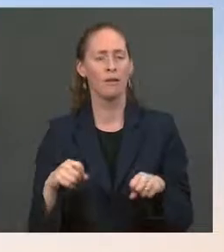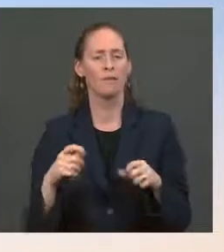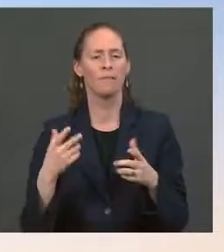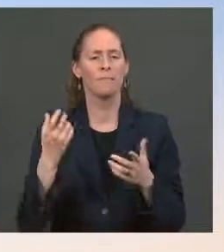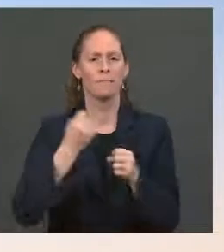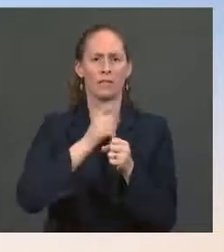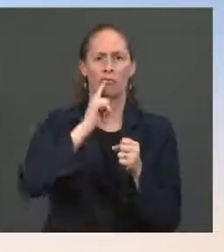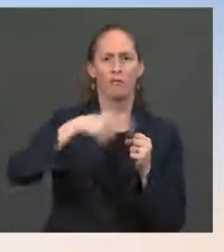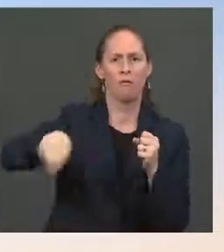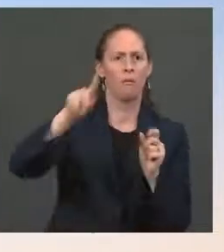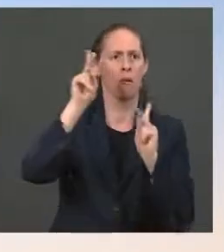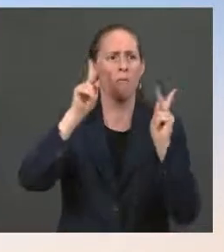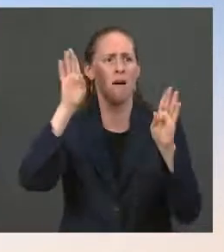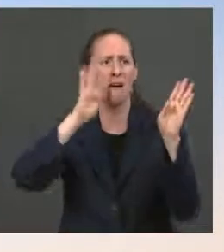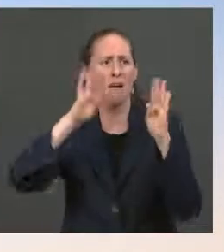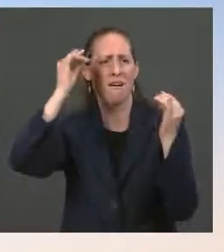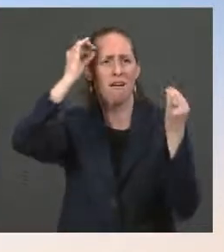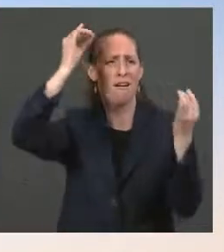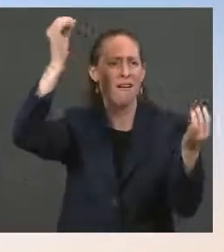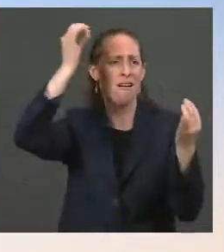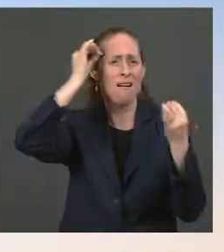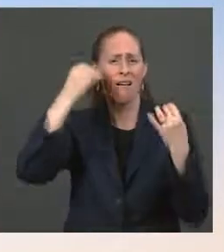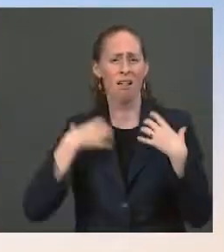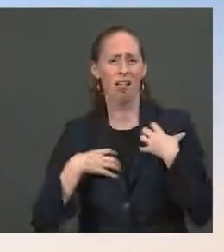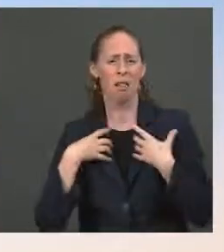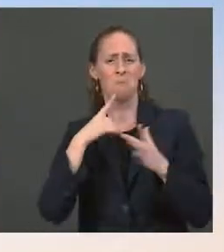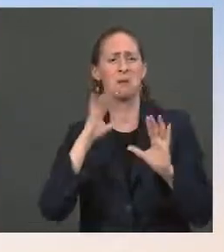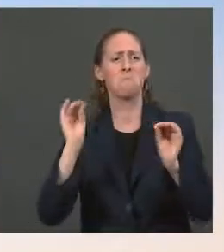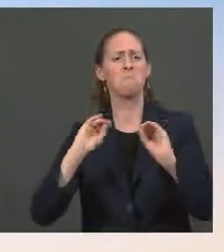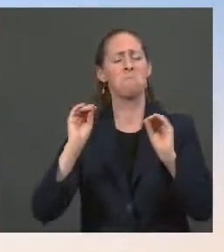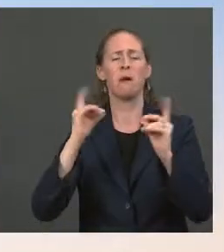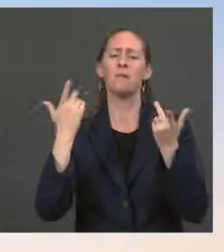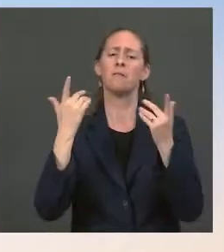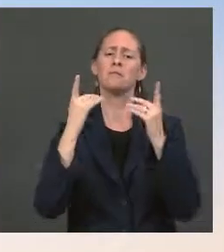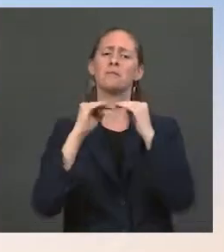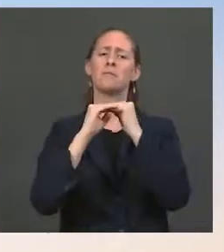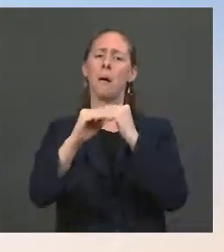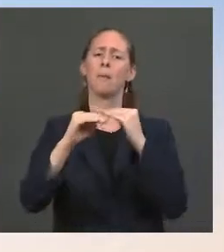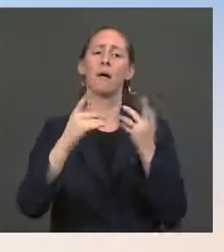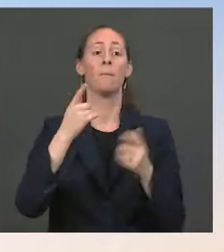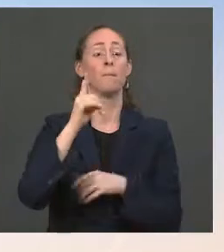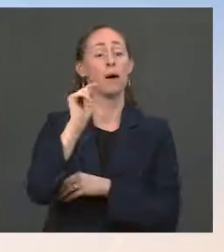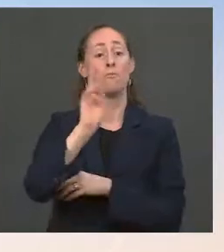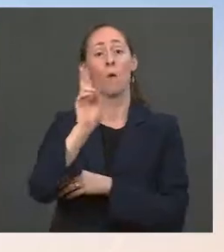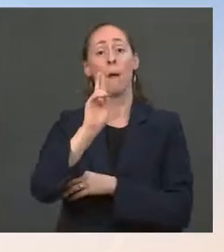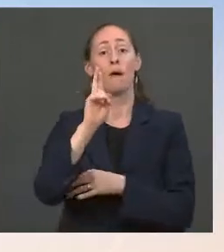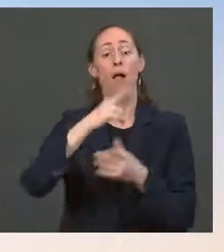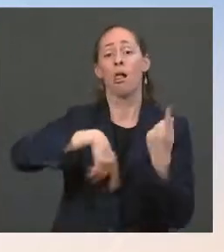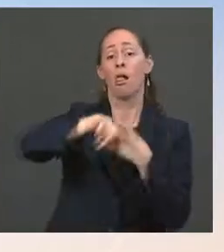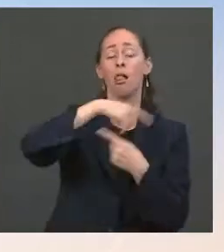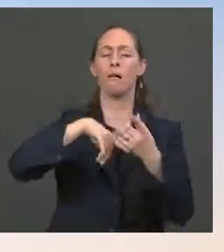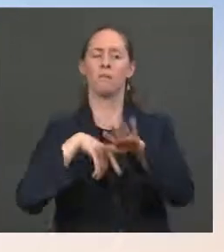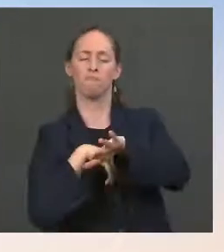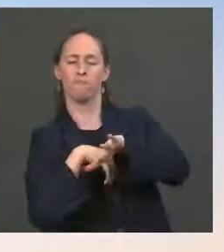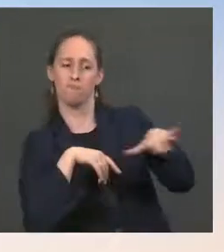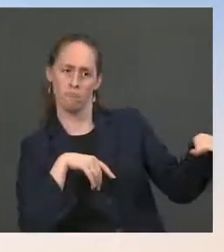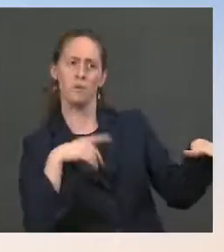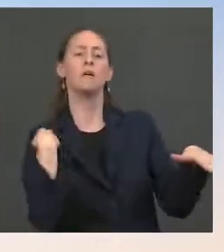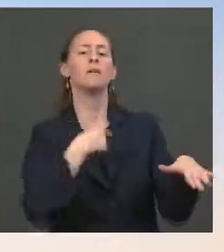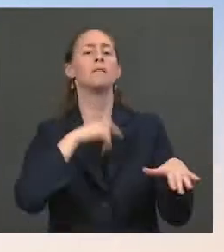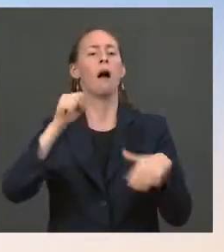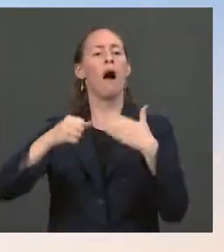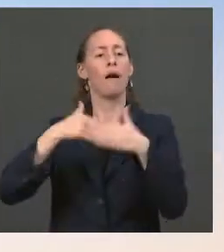about their bank accounts, their retirement savings, and all Republicans need to do is get out of the way, let Democrats be the adults in the room, and take a